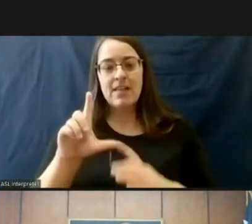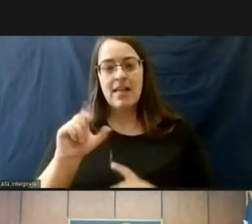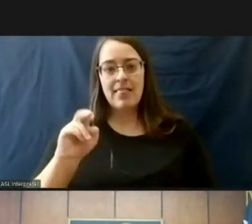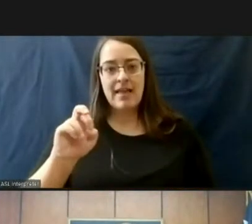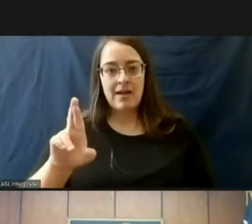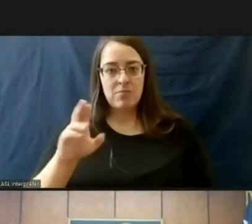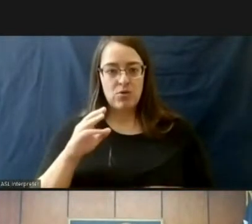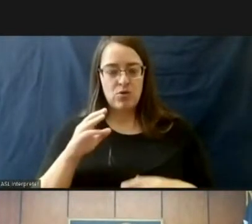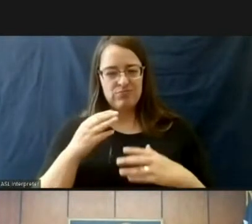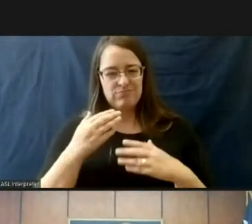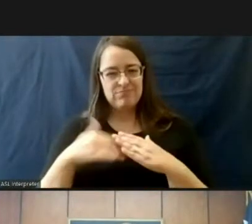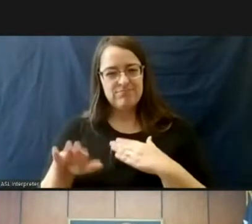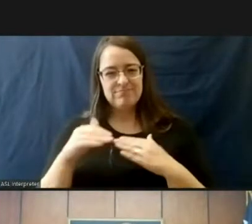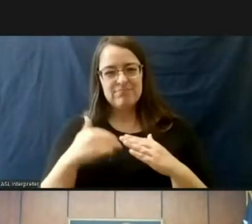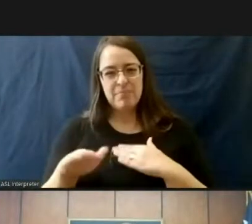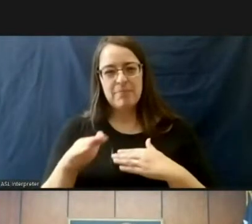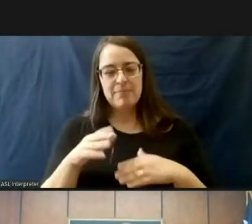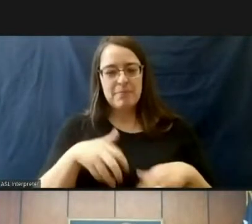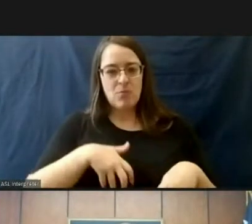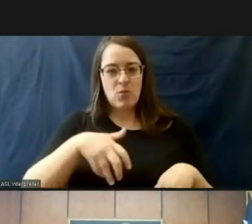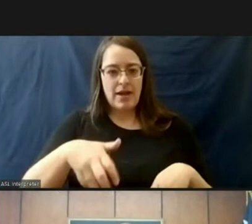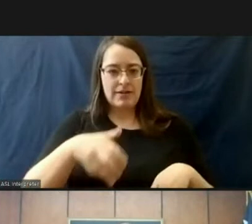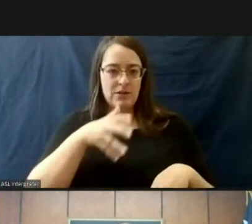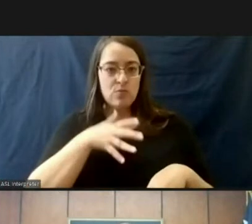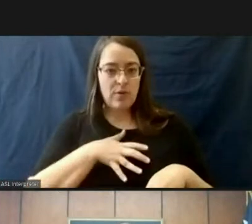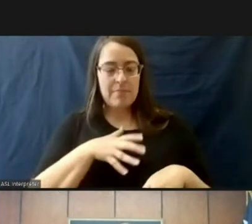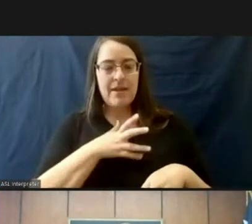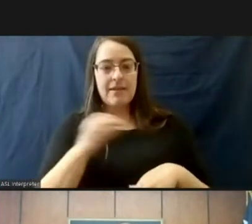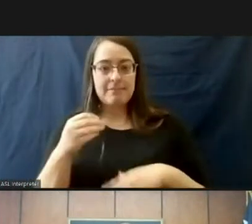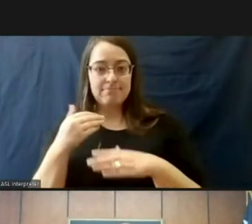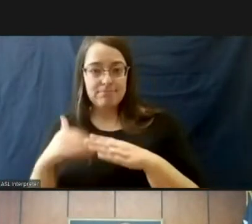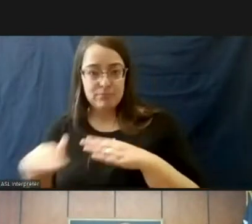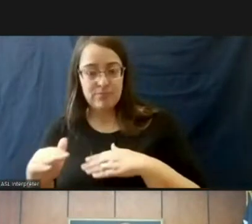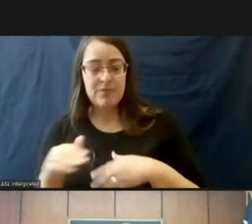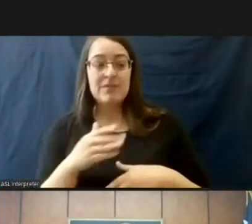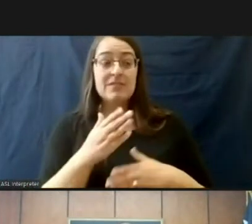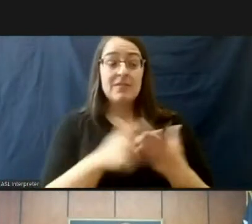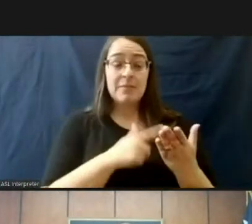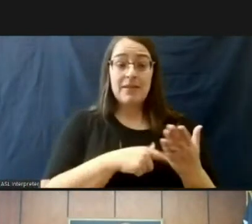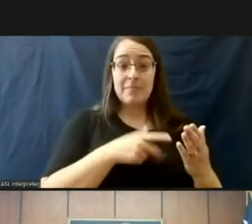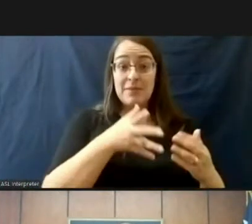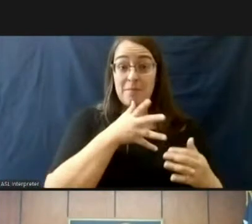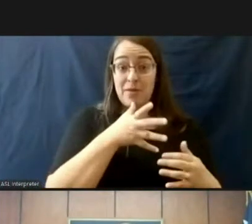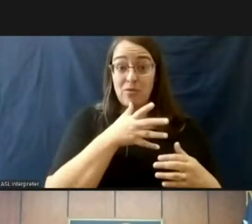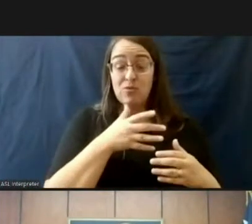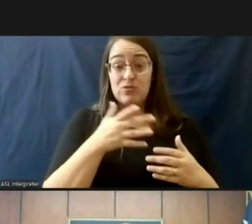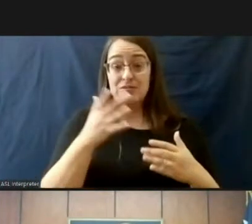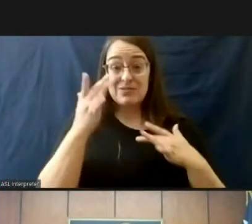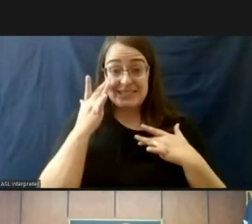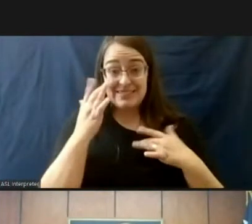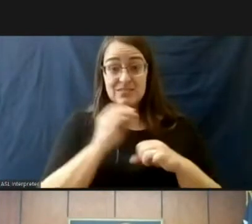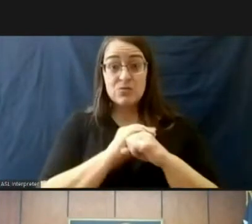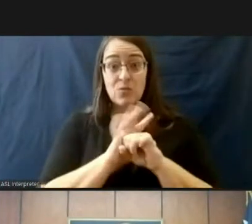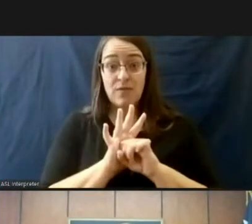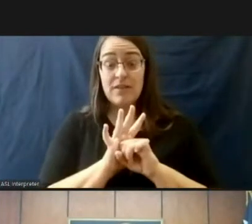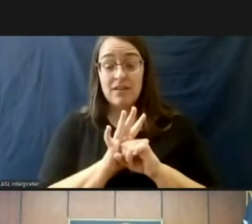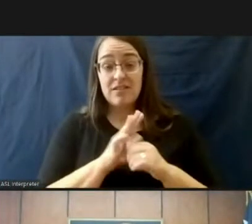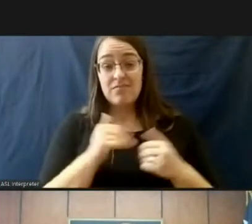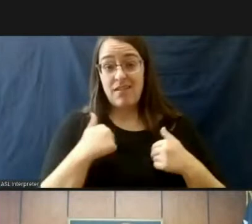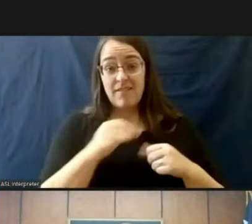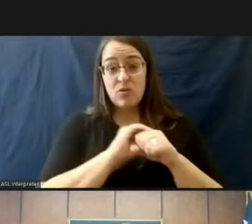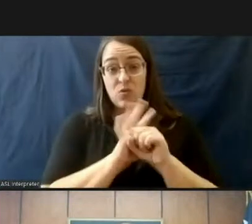for expecting mothers that have come in and that are infected. So again, they tend to